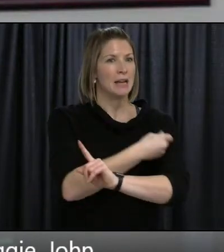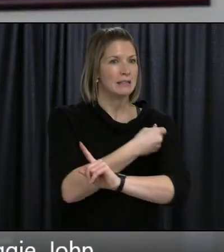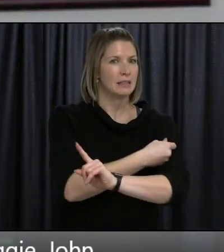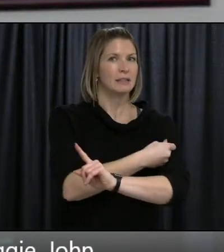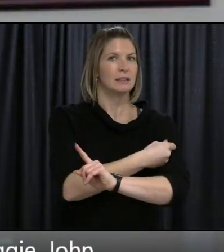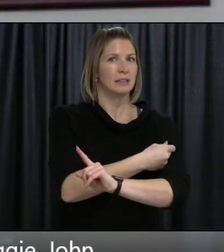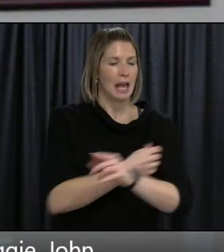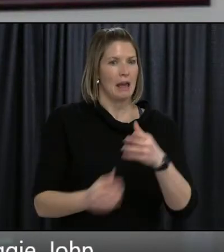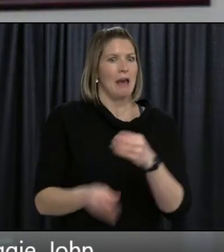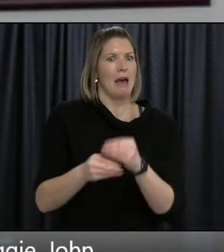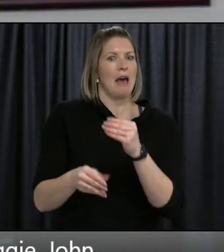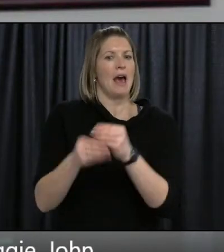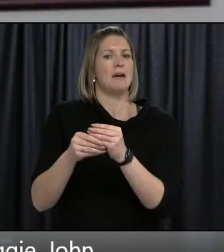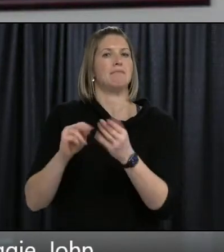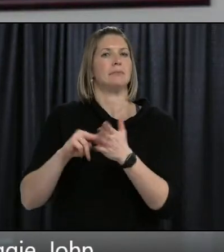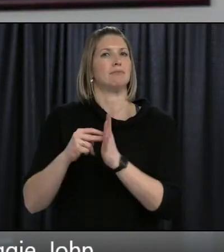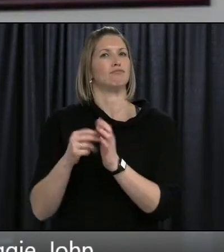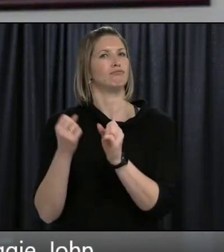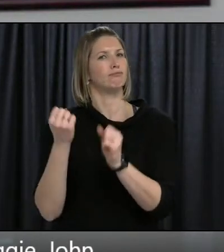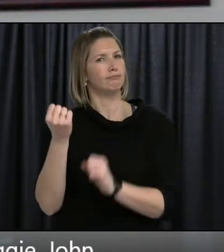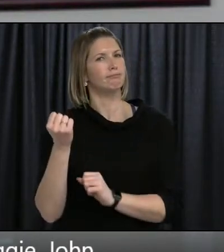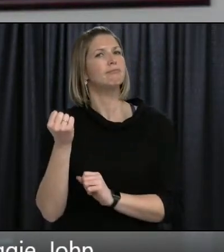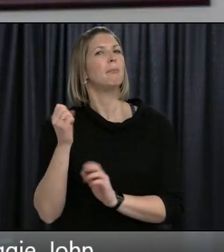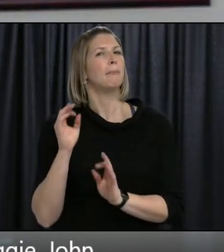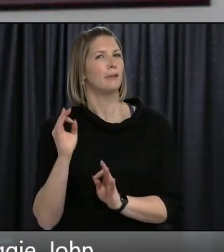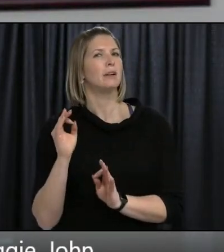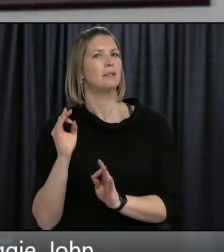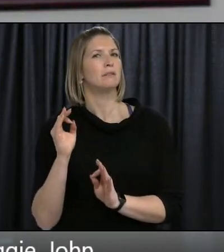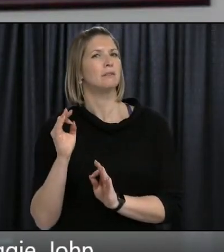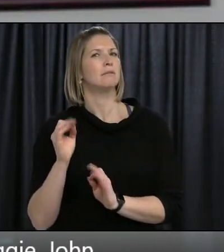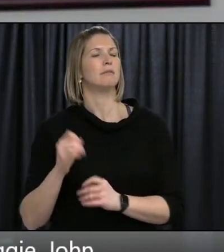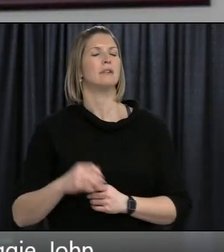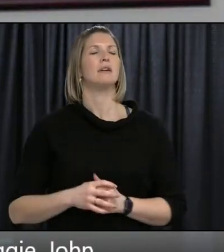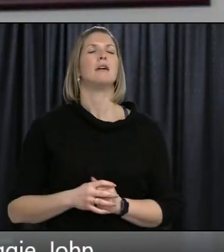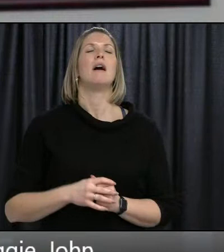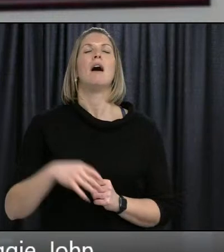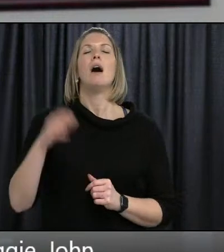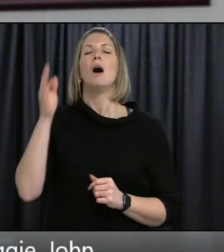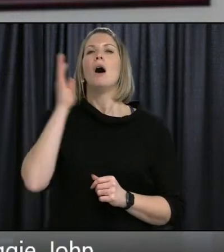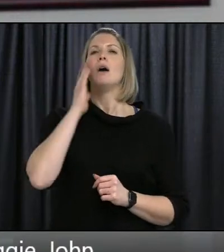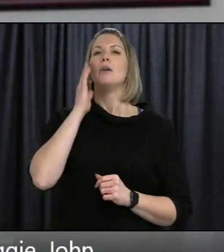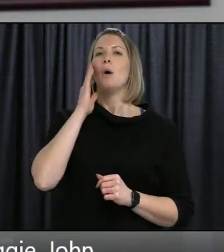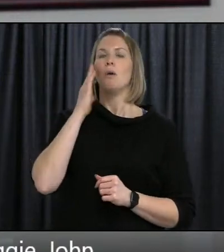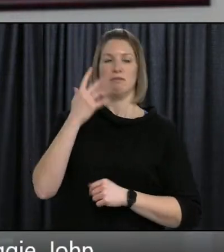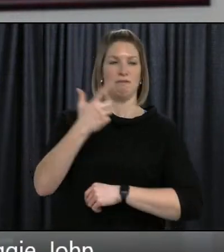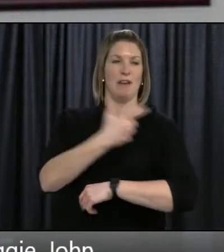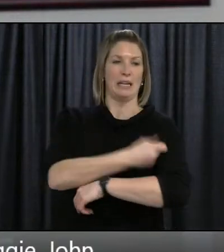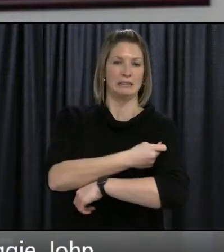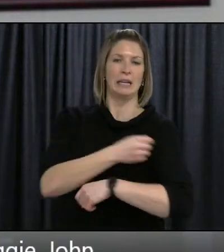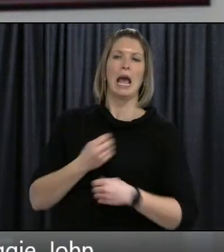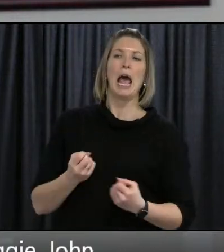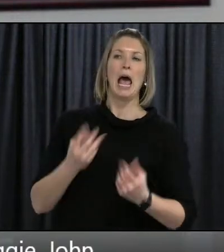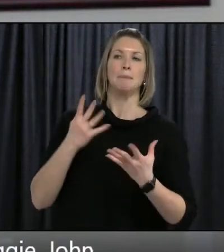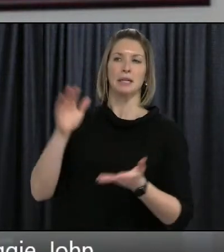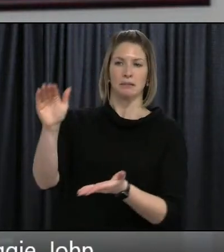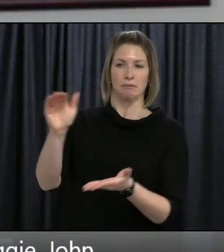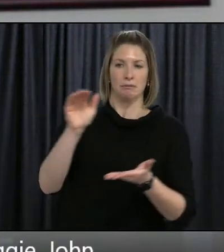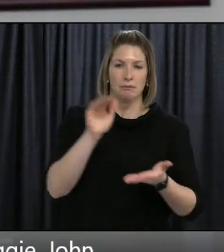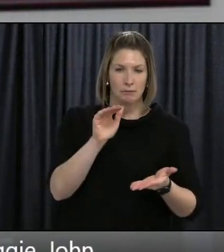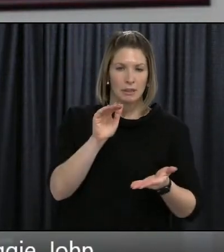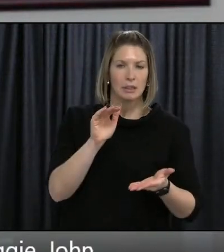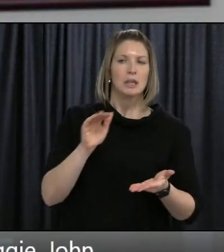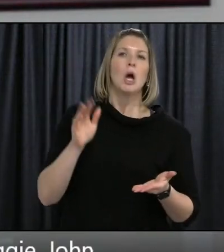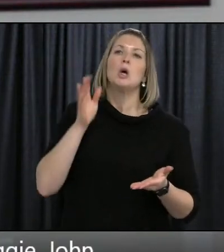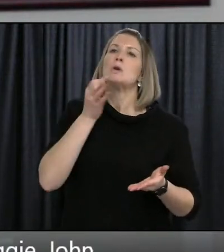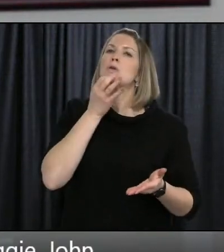are really interested in vaccine rollout. I have some numbers. As I said, the hub will be updated on a